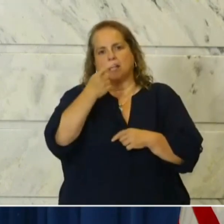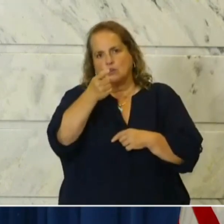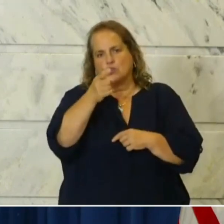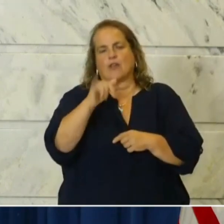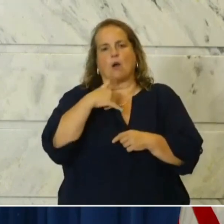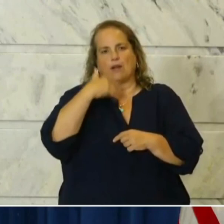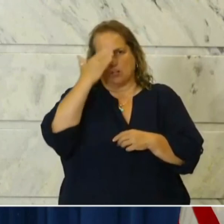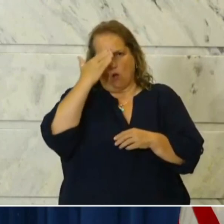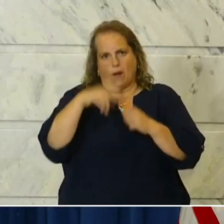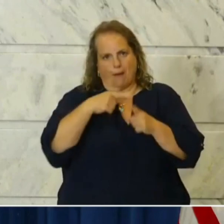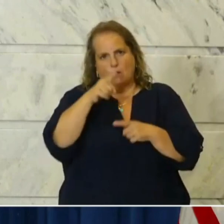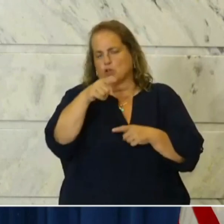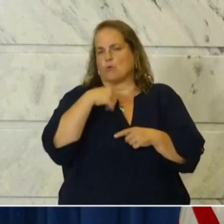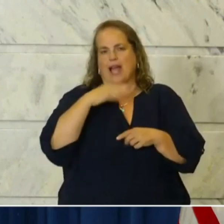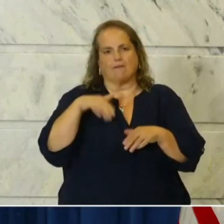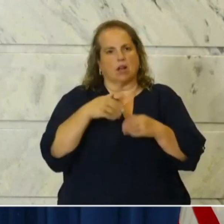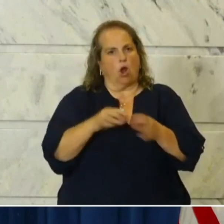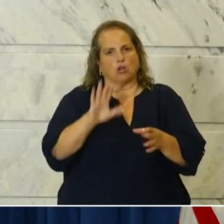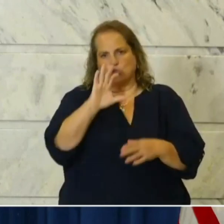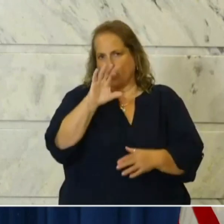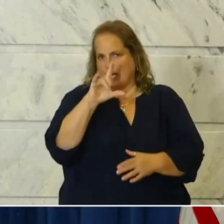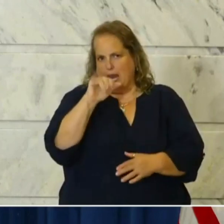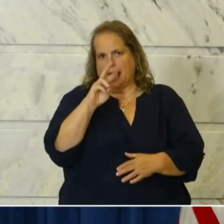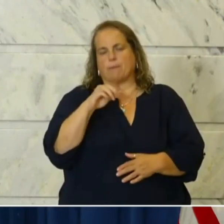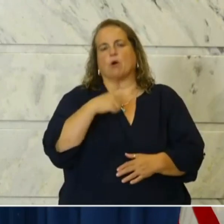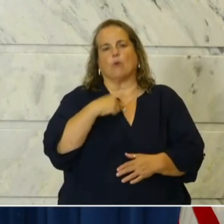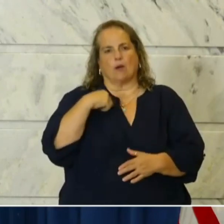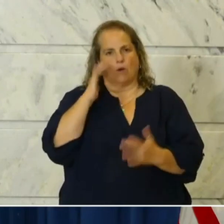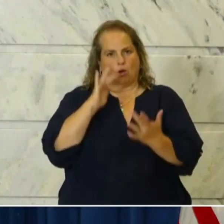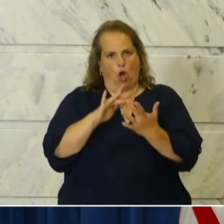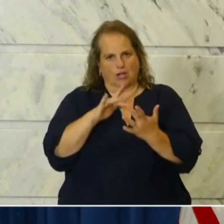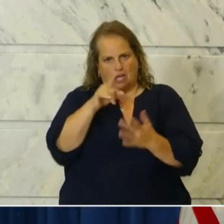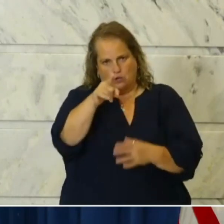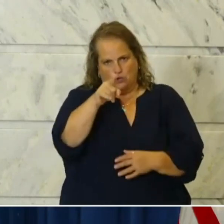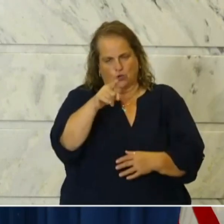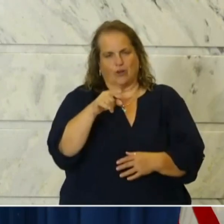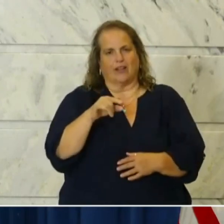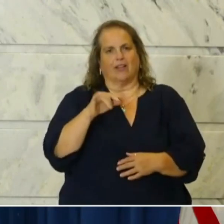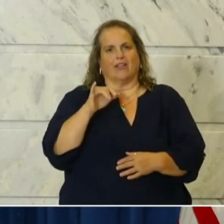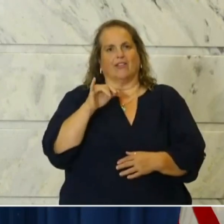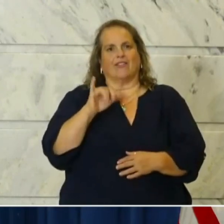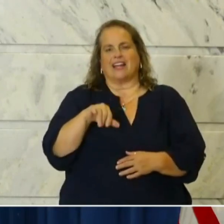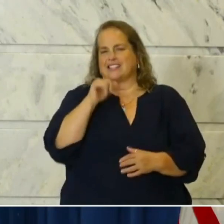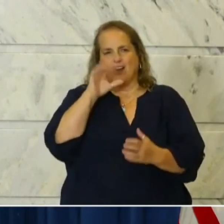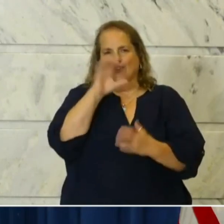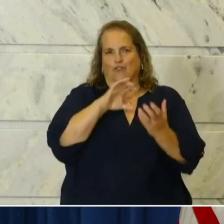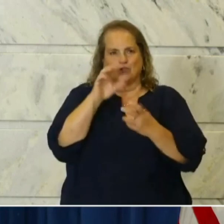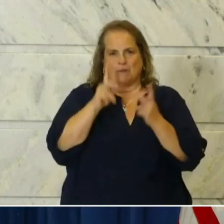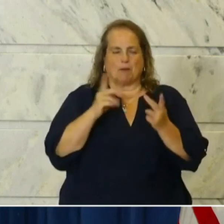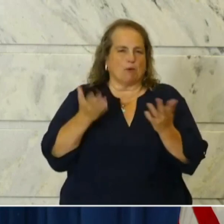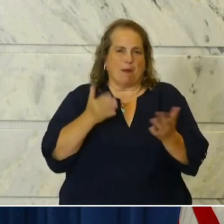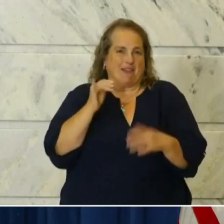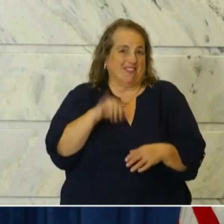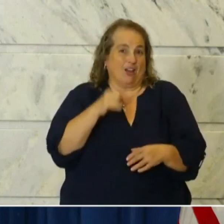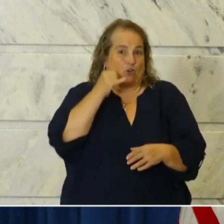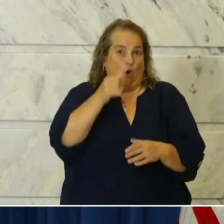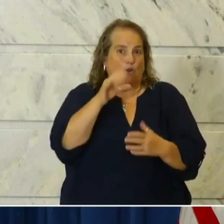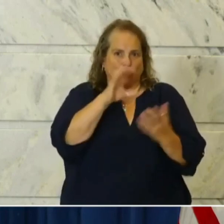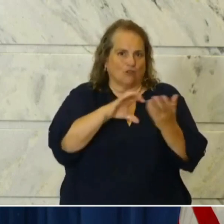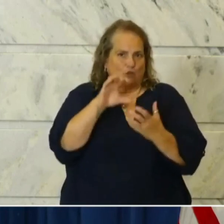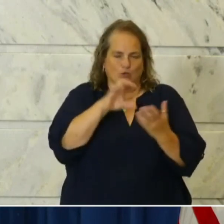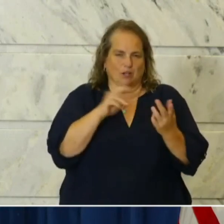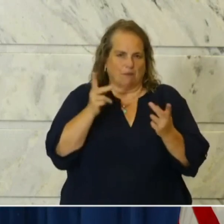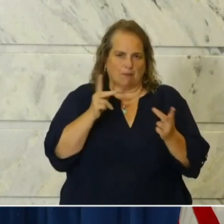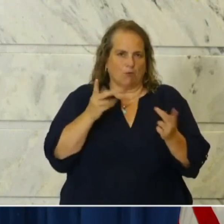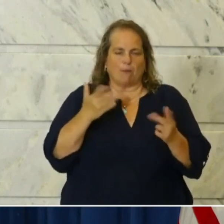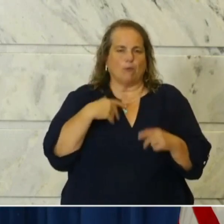them, we haven't lost their claim, and they'll be getting contacted. I hope that's not confusing to people, and it could be. And we probably ought to